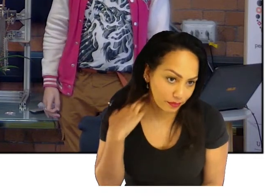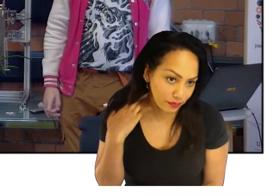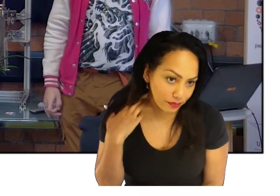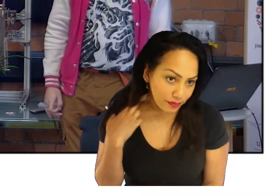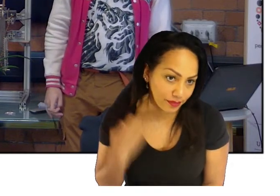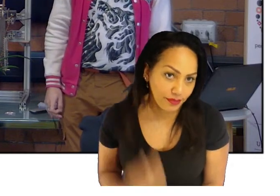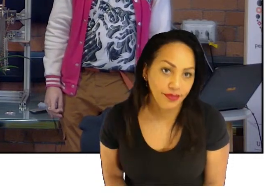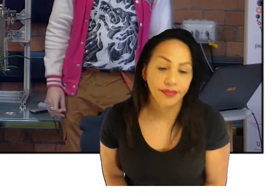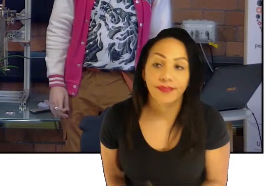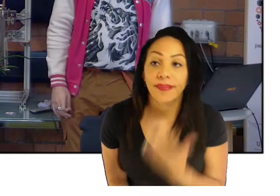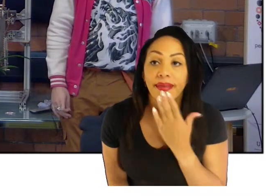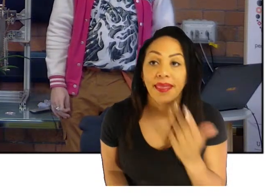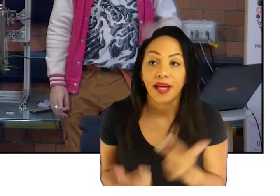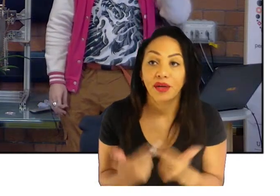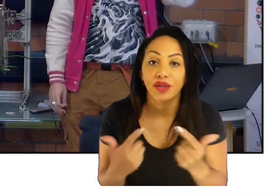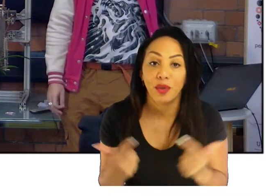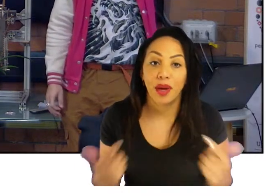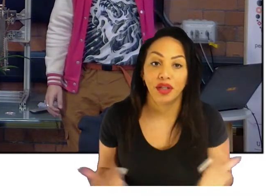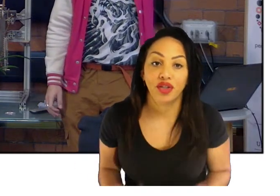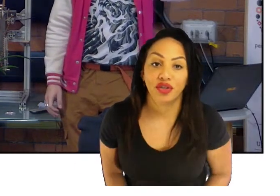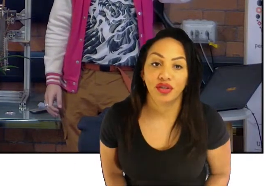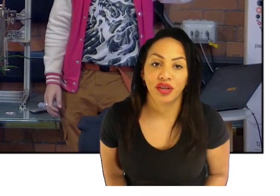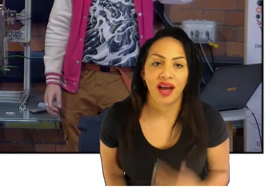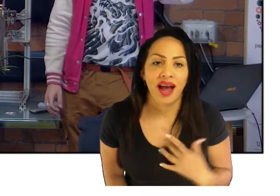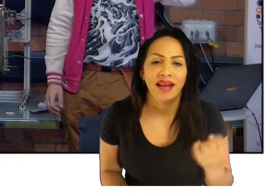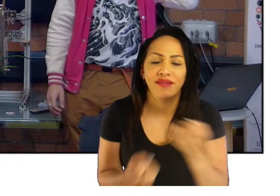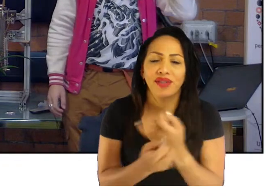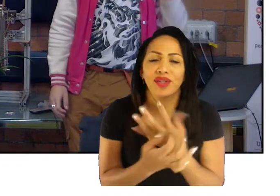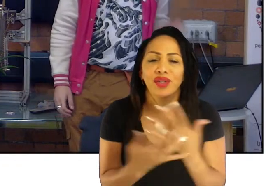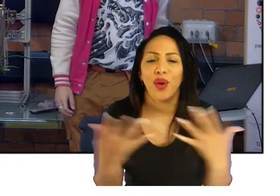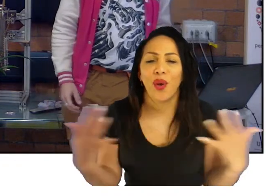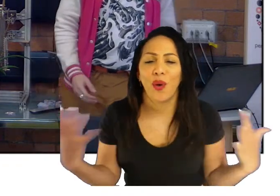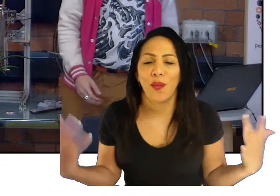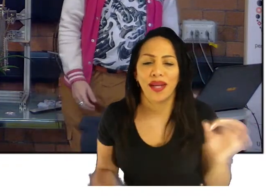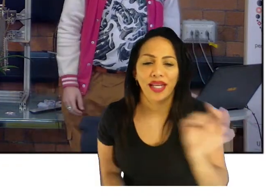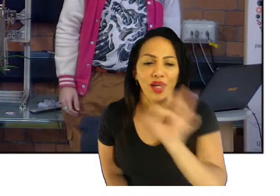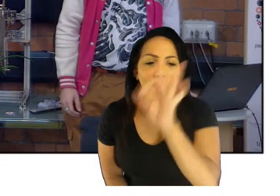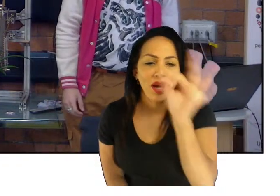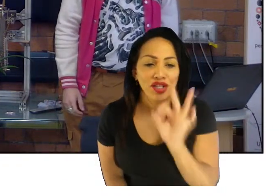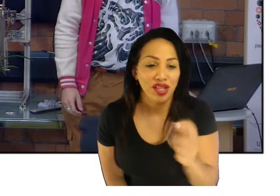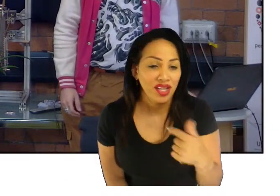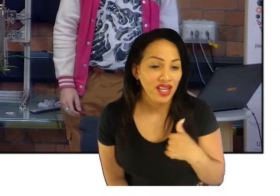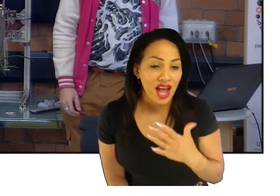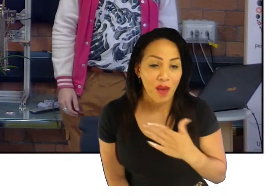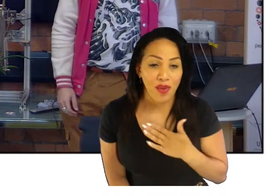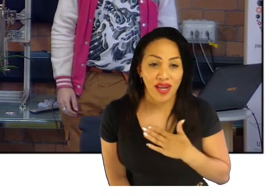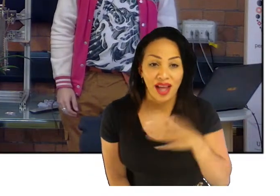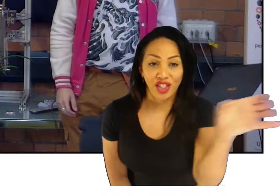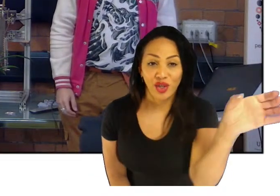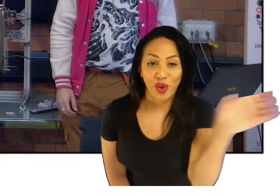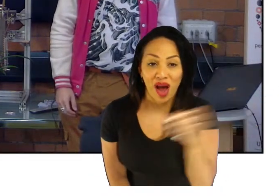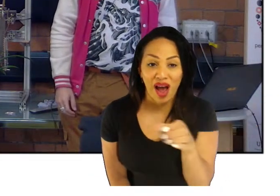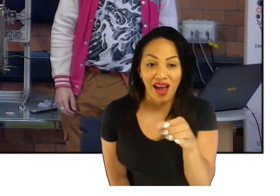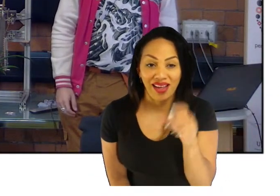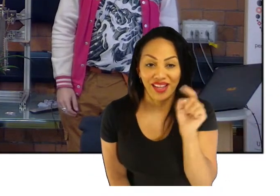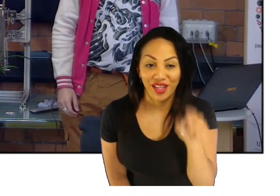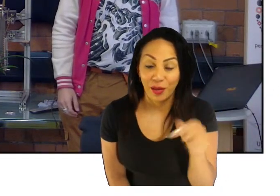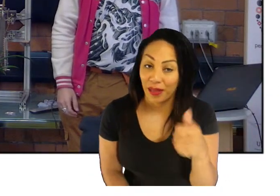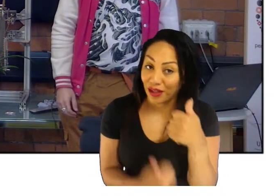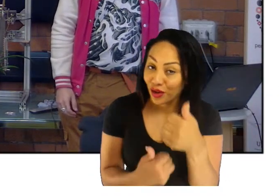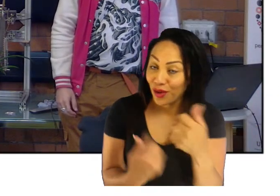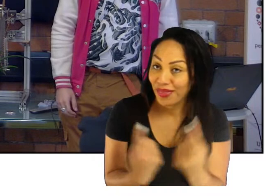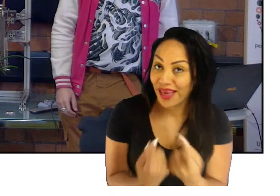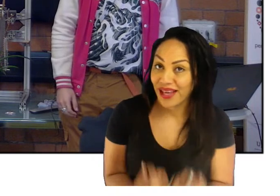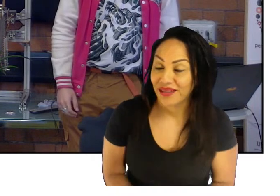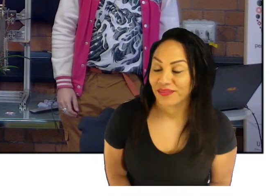Thank you so much. I have so many questions that actually I think I'd like to hire you, so that's good. But this one, I guess as